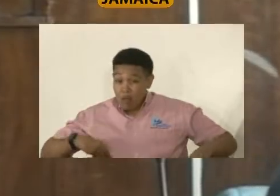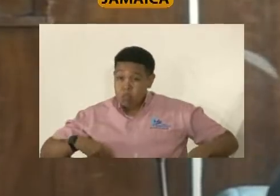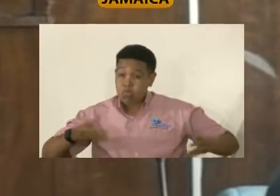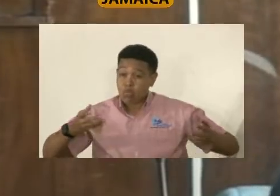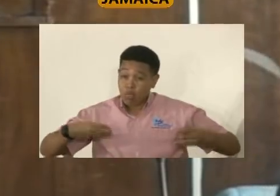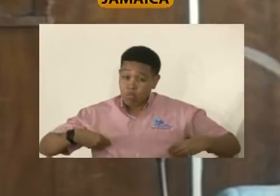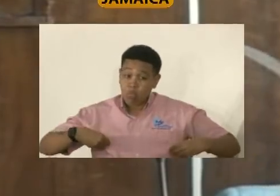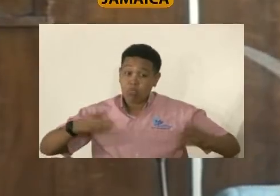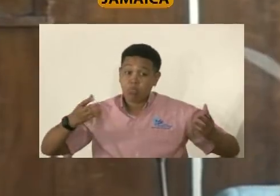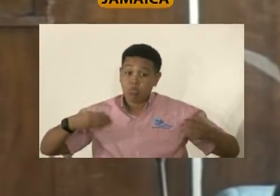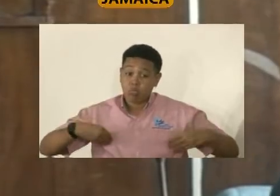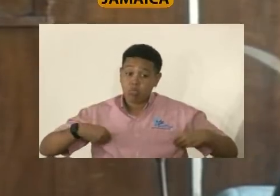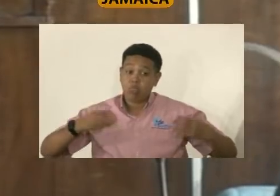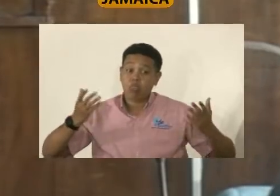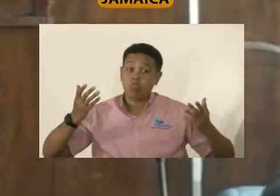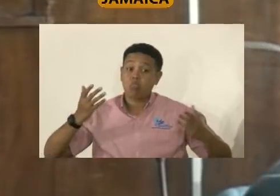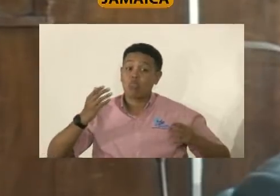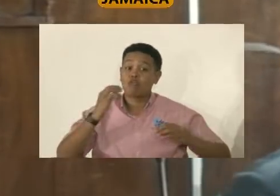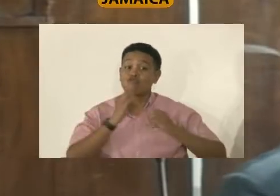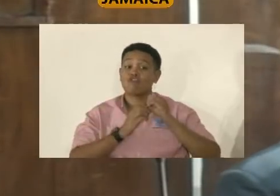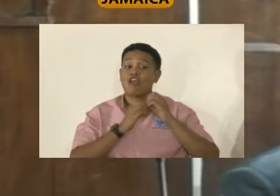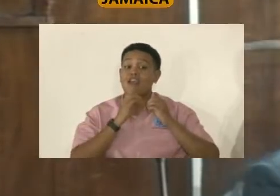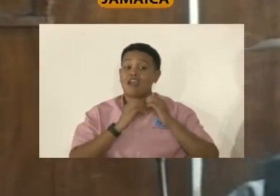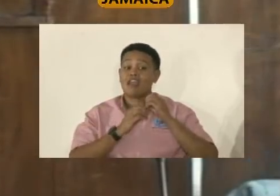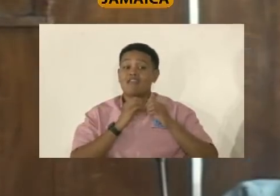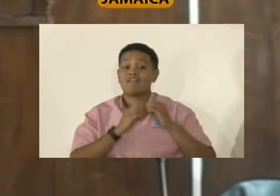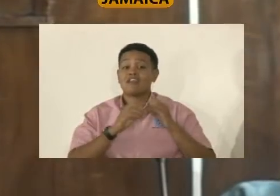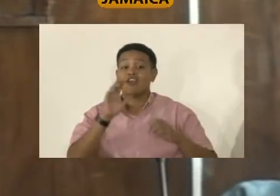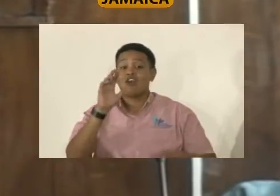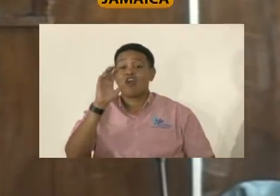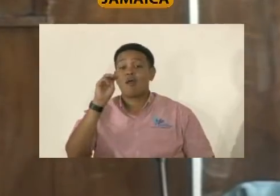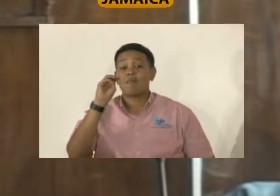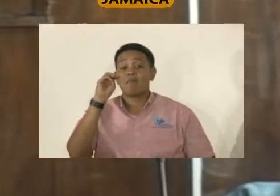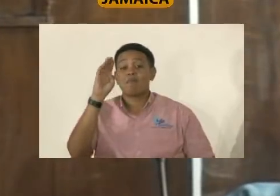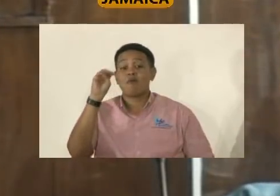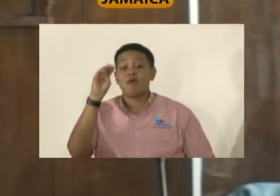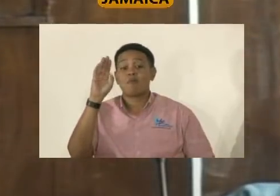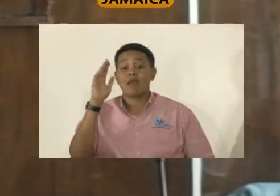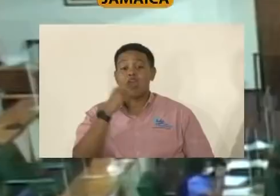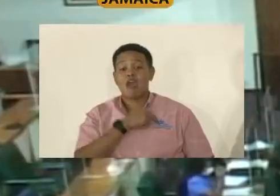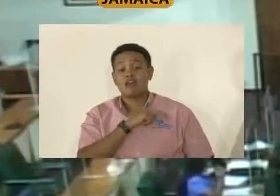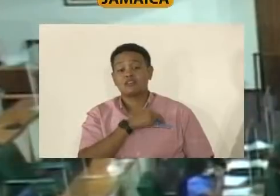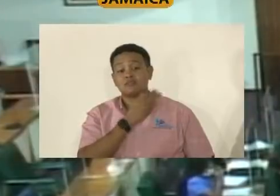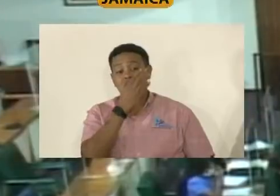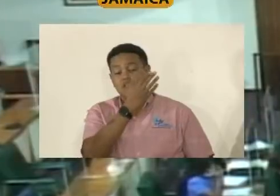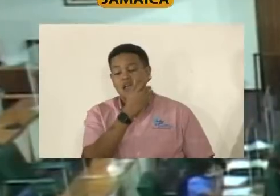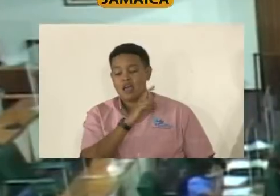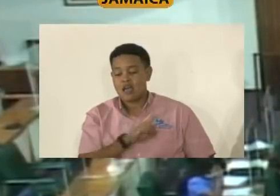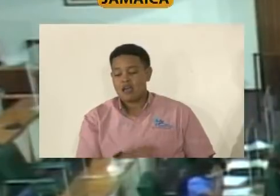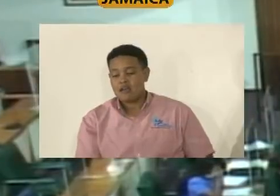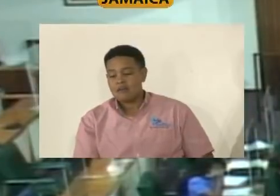multi-billion-dollar bungled renovation of Cornwall Regional Hospital.